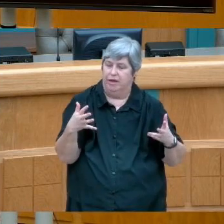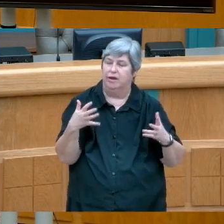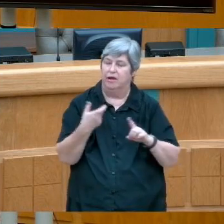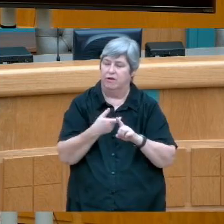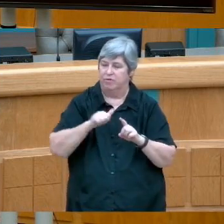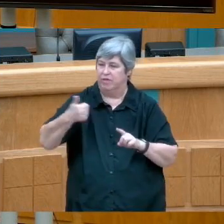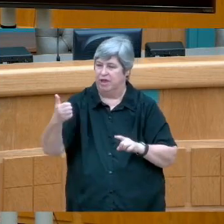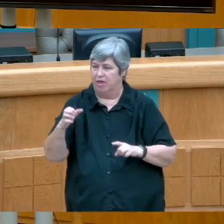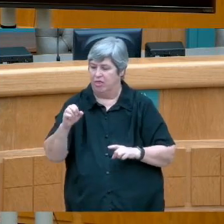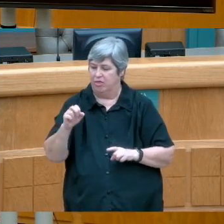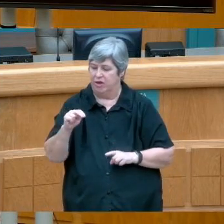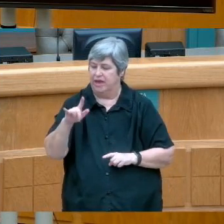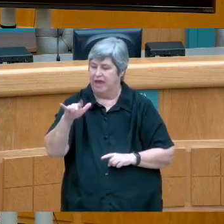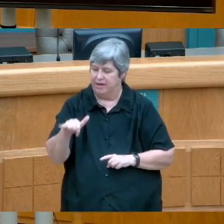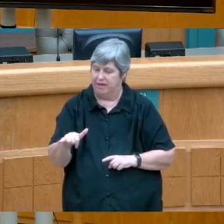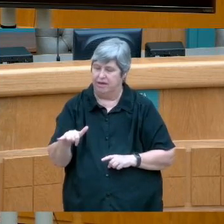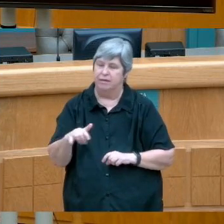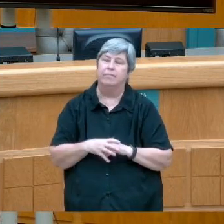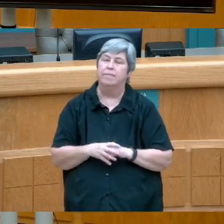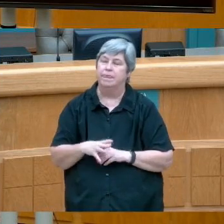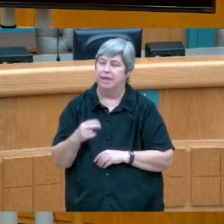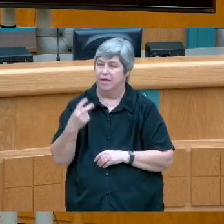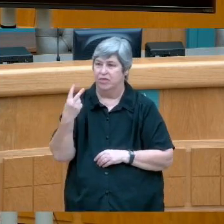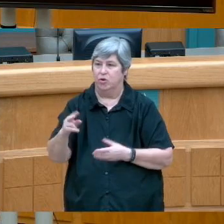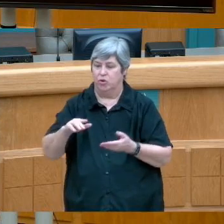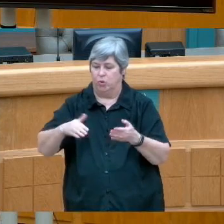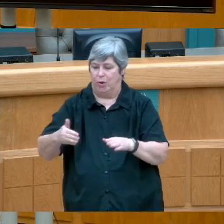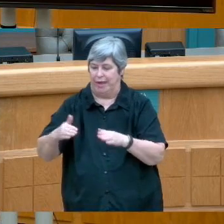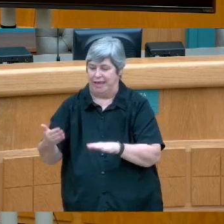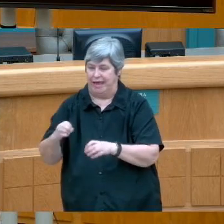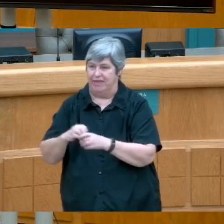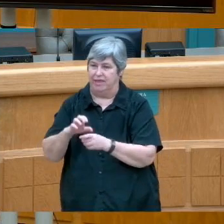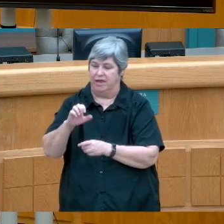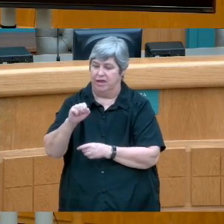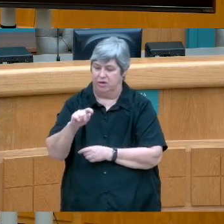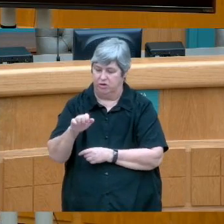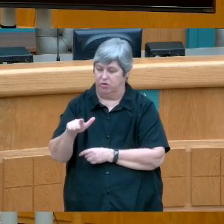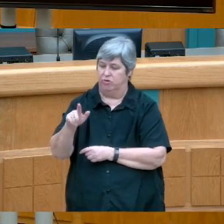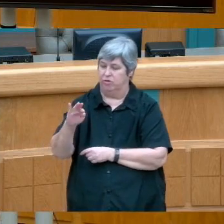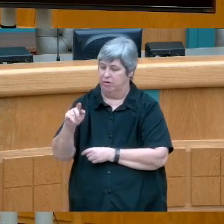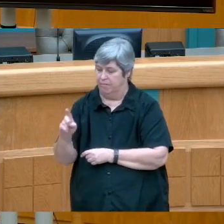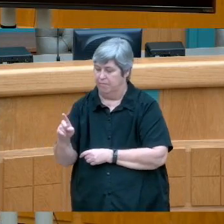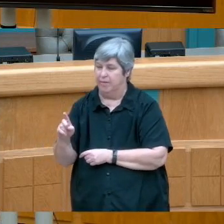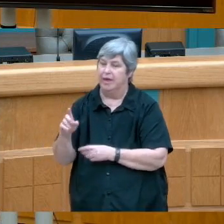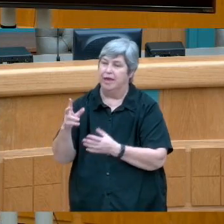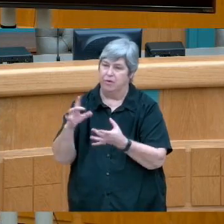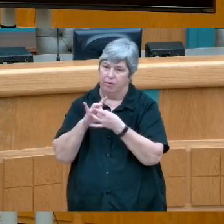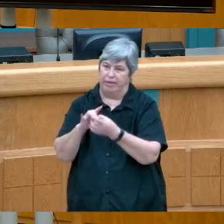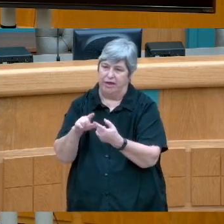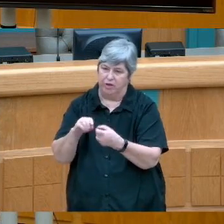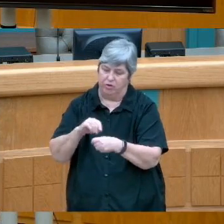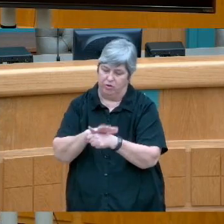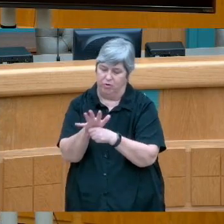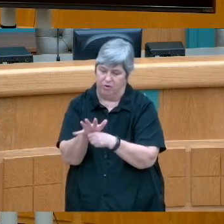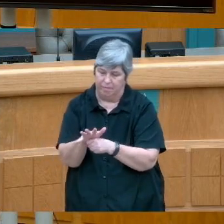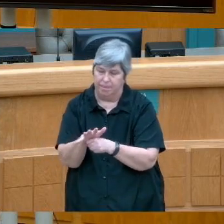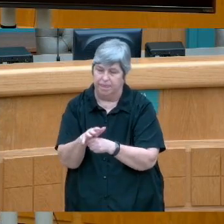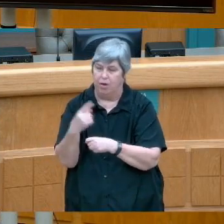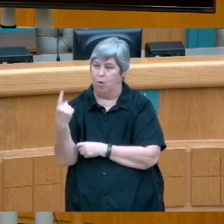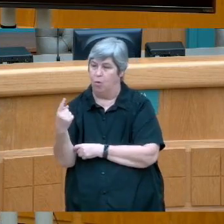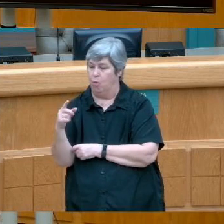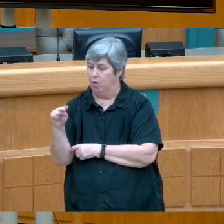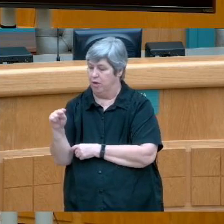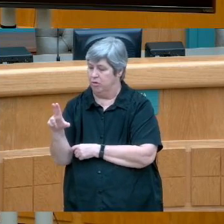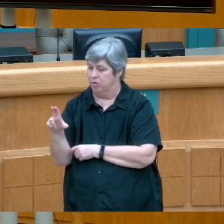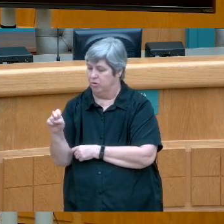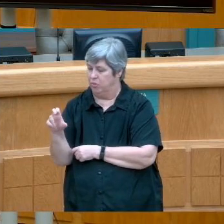of Nueces. And there are 2 fatalities total in the Coastal Bend thus far that have been attributed to COVID-19, one in